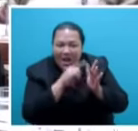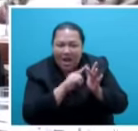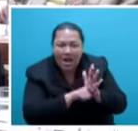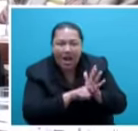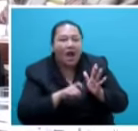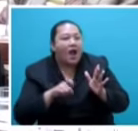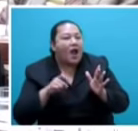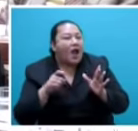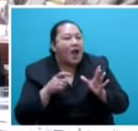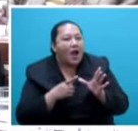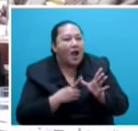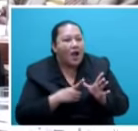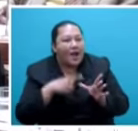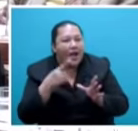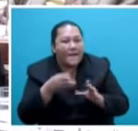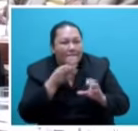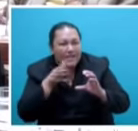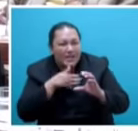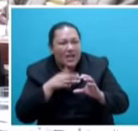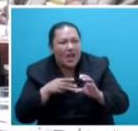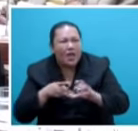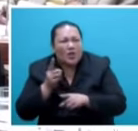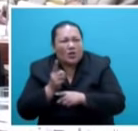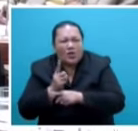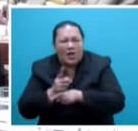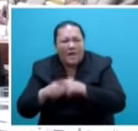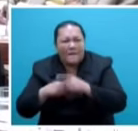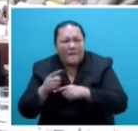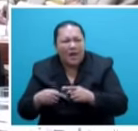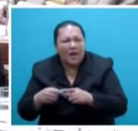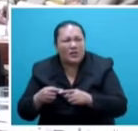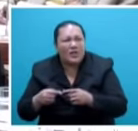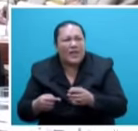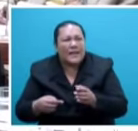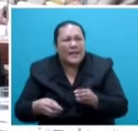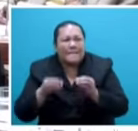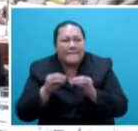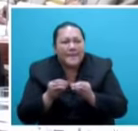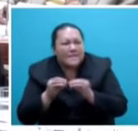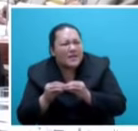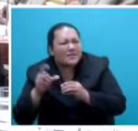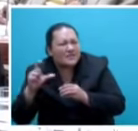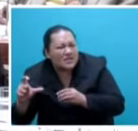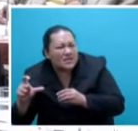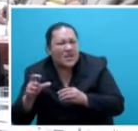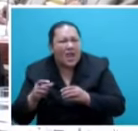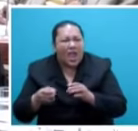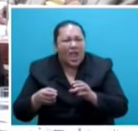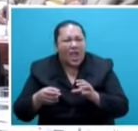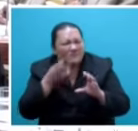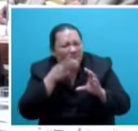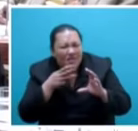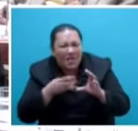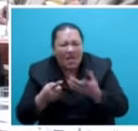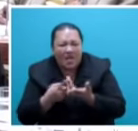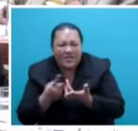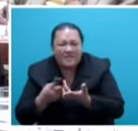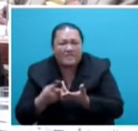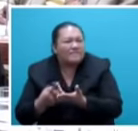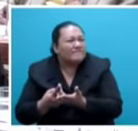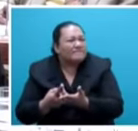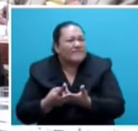around the world last year after major international news networks like BBC and CNN broadcast video footage showing the cult